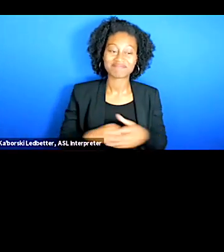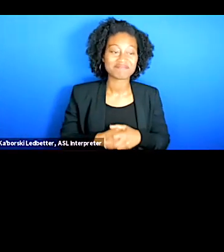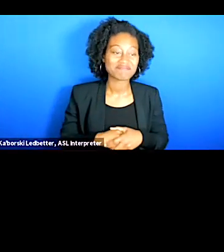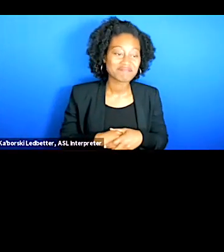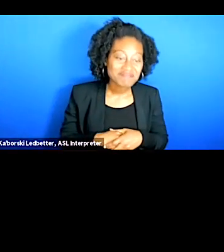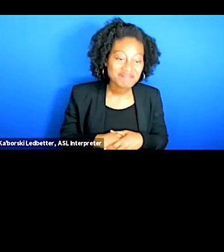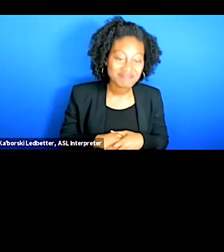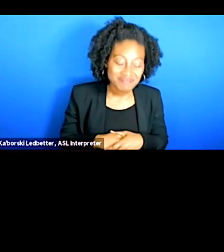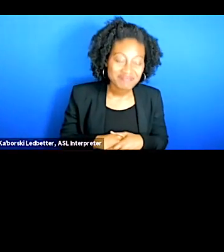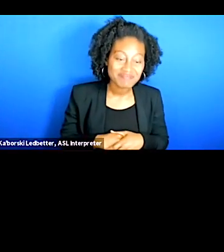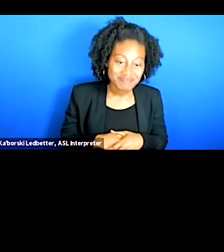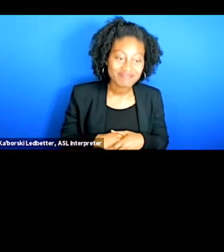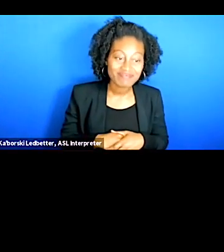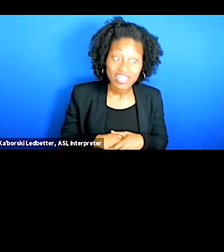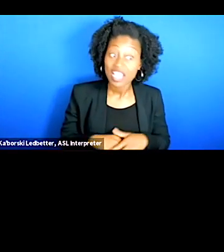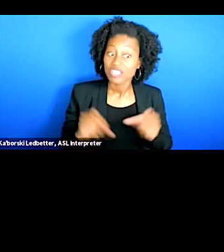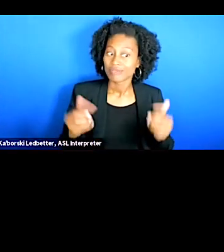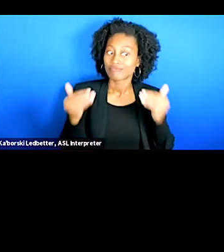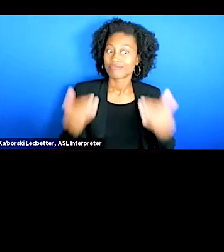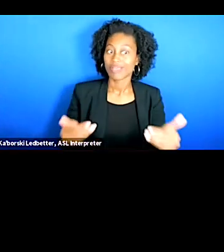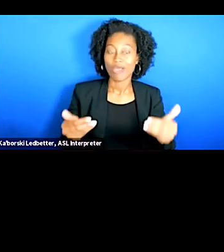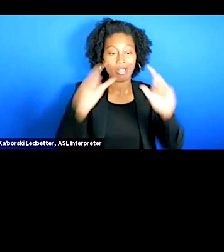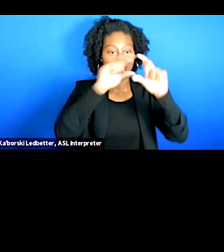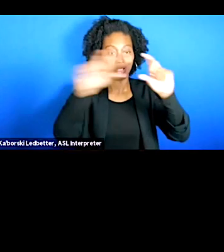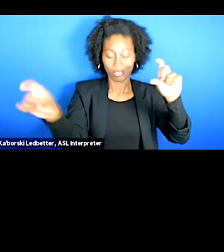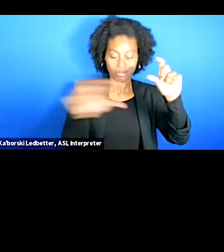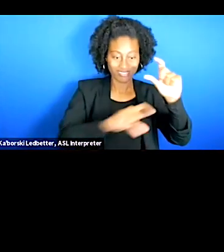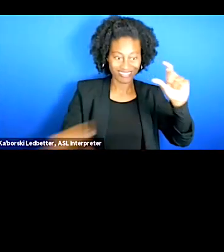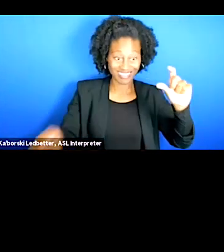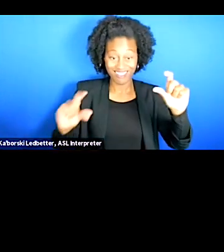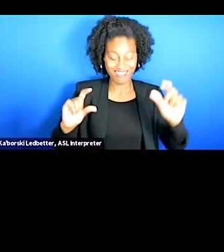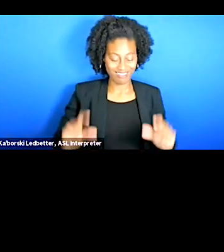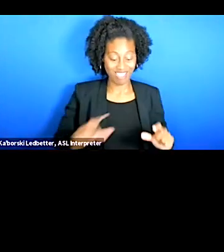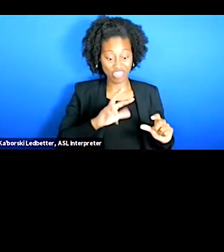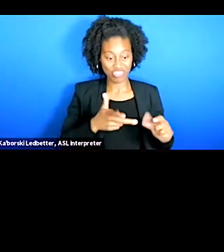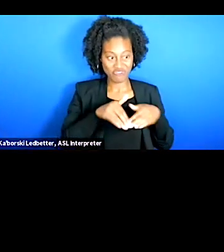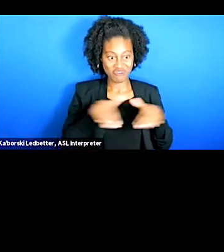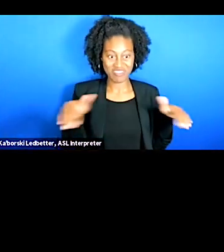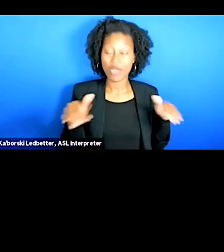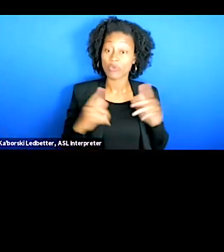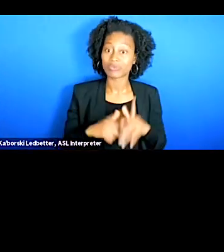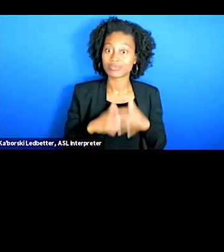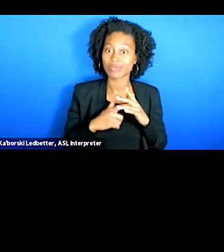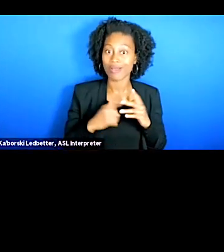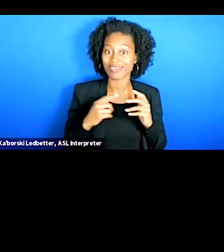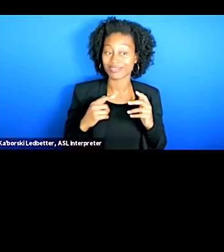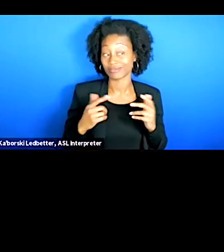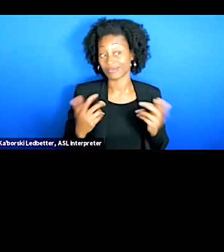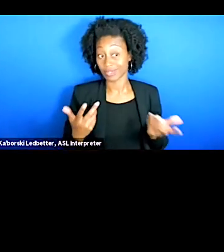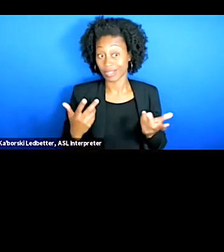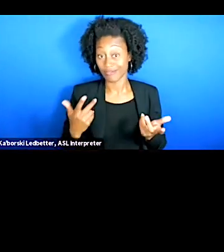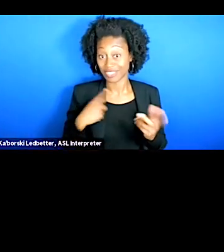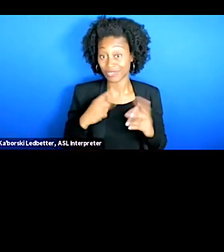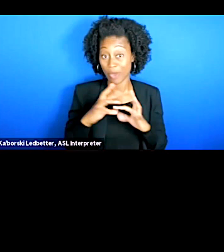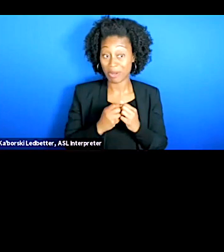So let's continue moving through the flowchart that we have been utilizing since the beginning of the webinar. We are now at